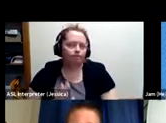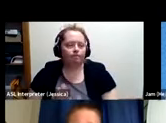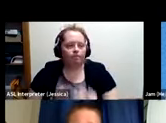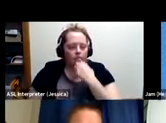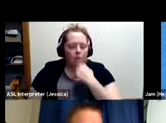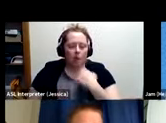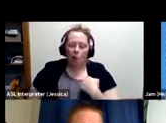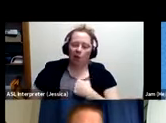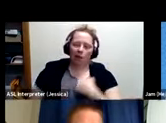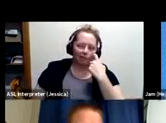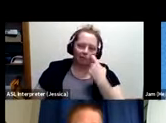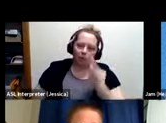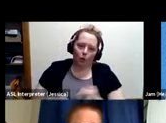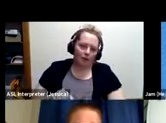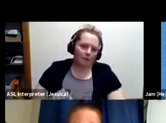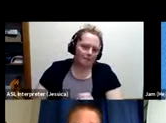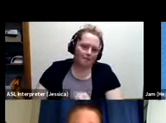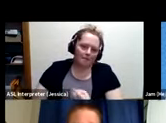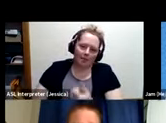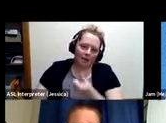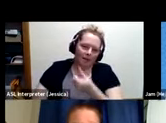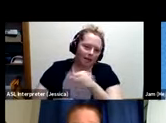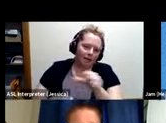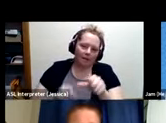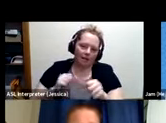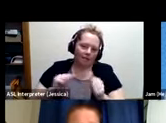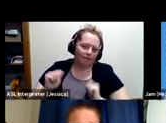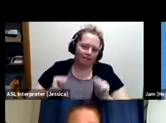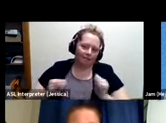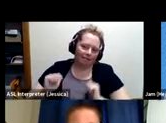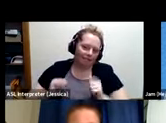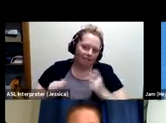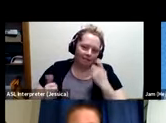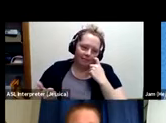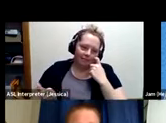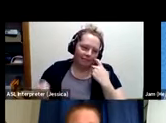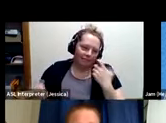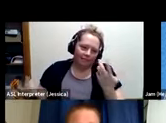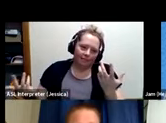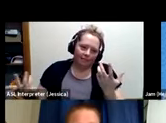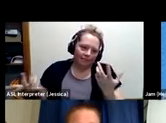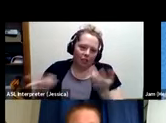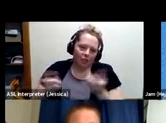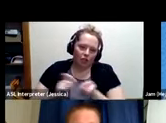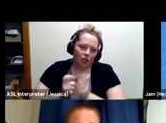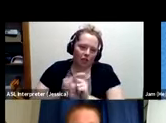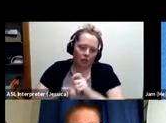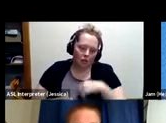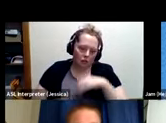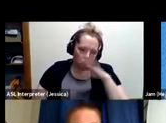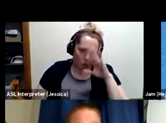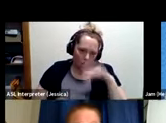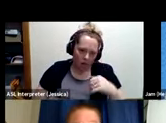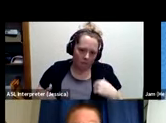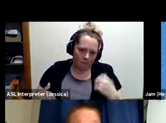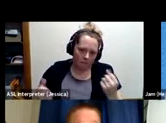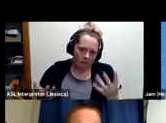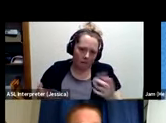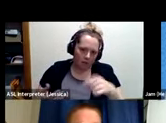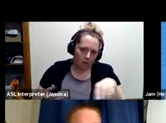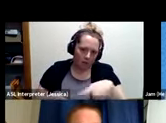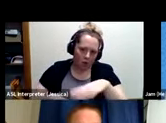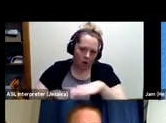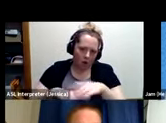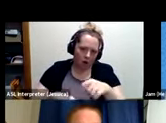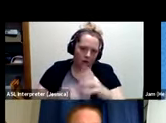on currently have changed. I imagine that many people who are on this webinar right